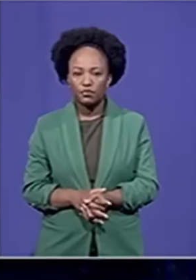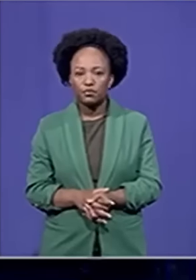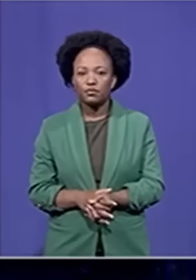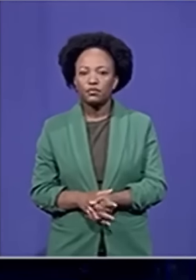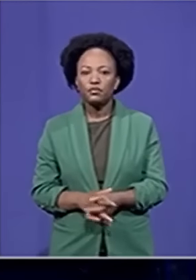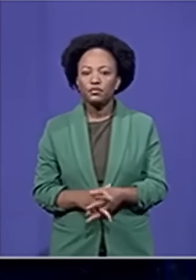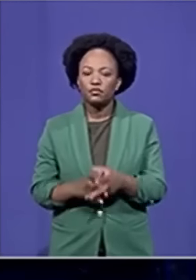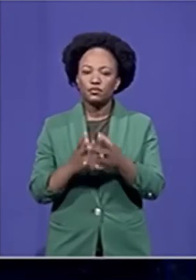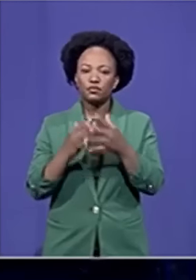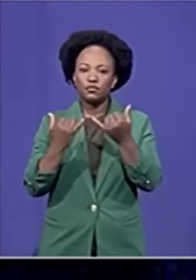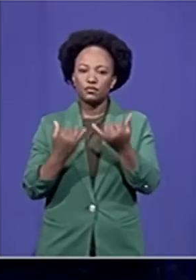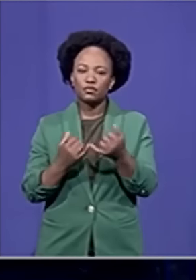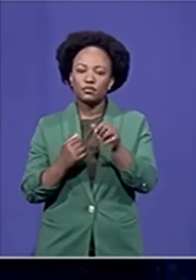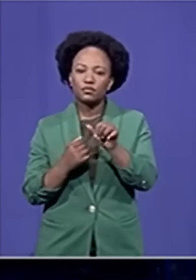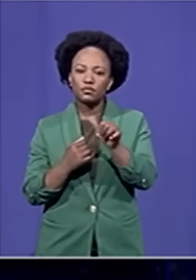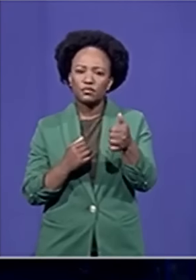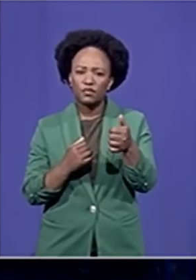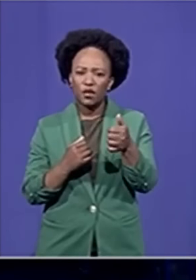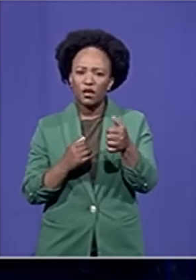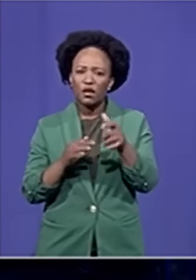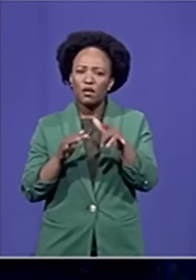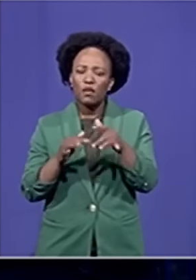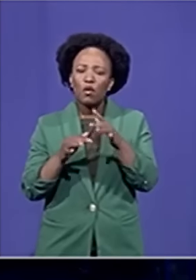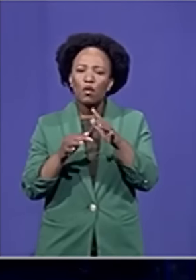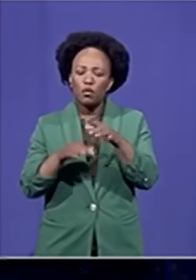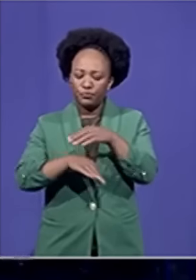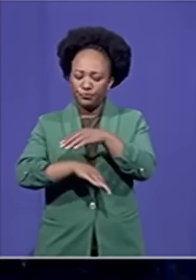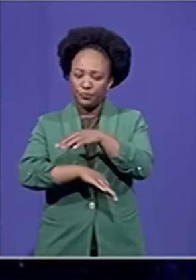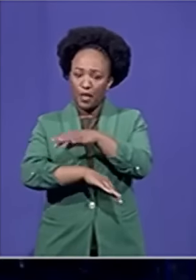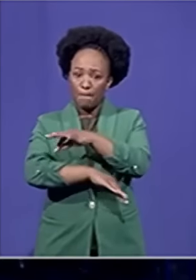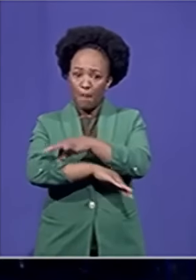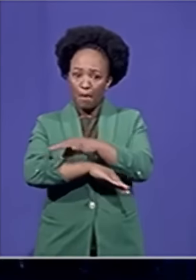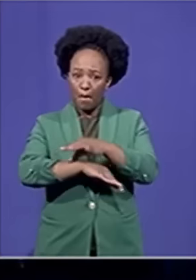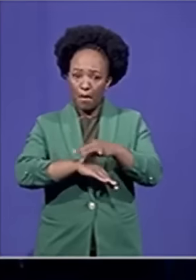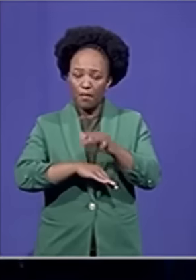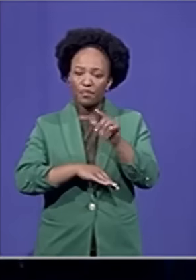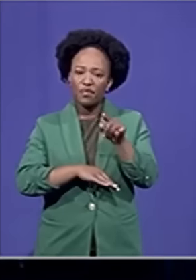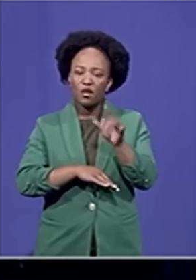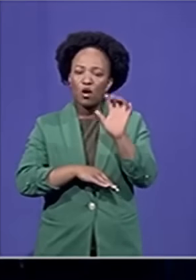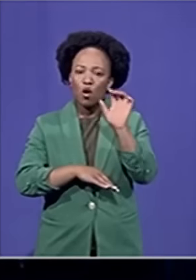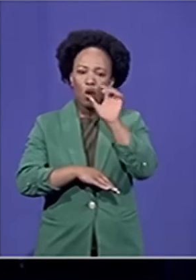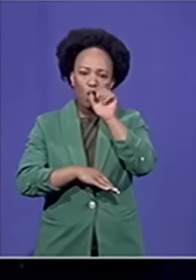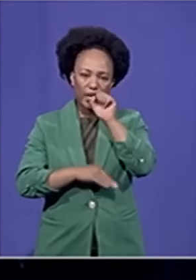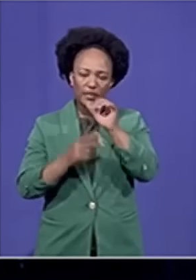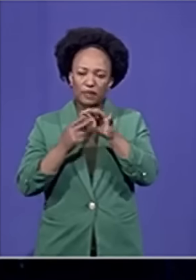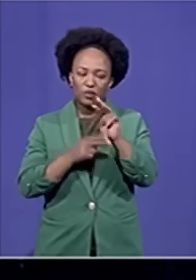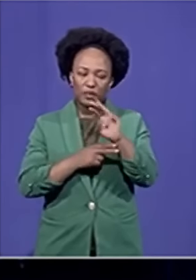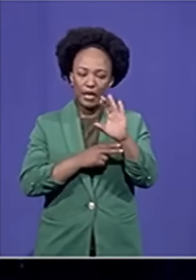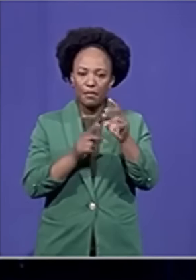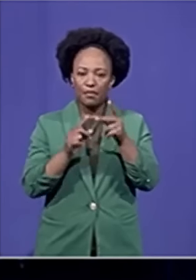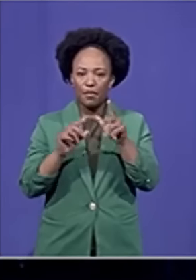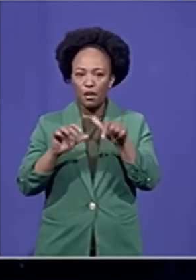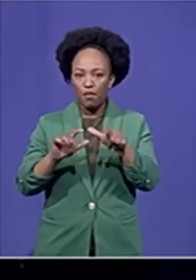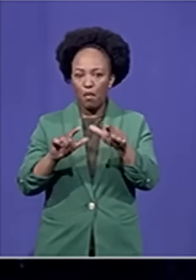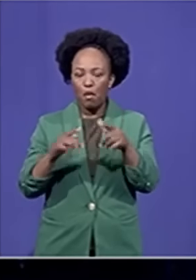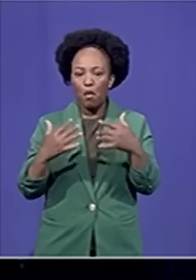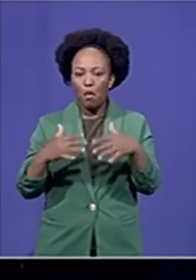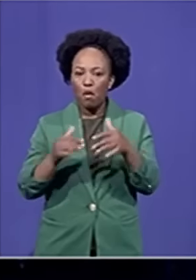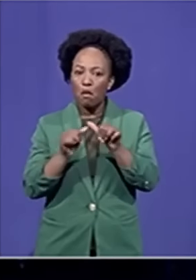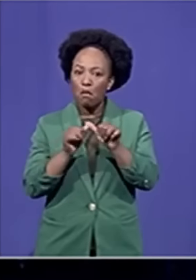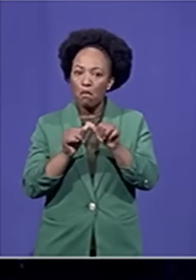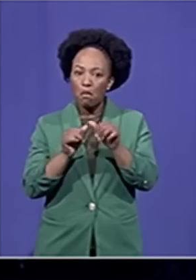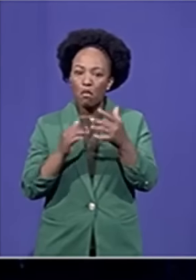Mokgatlo wa bahlahisi ba ditholwana tse agang ka hare dilamunu provinseng ya Limpopo le Western Cape o re tlhahiso ya bona ebile e hlamatsehang ho kuno